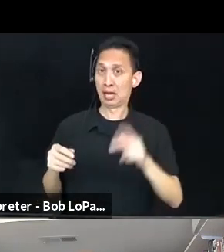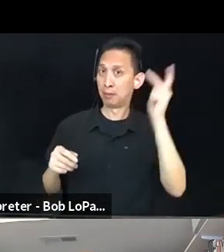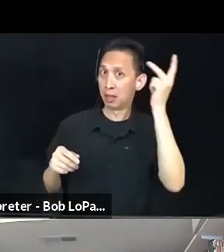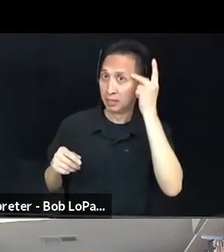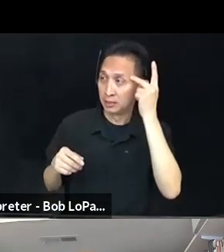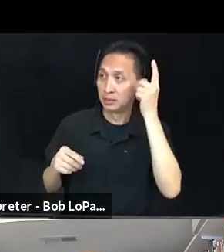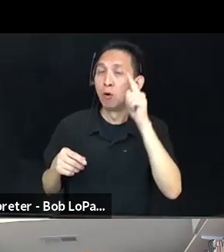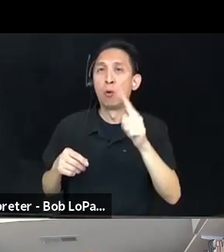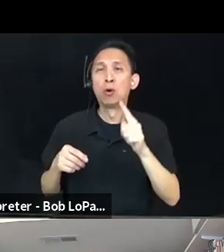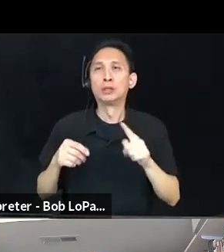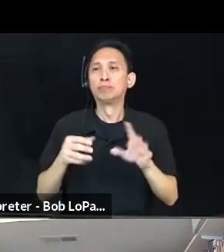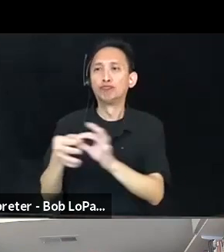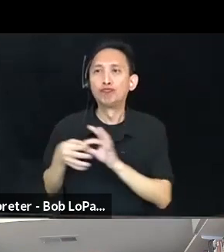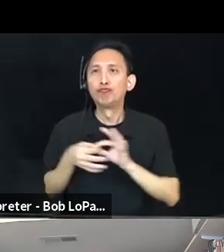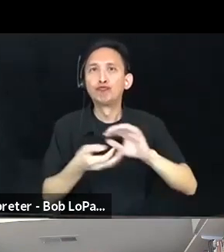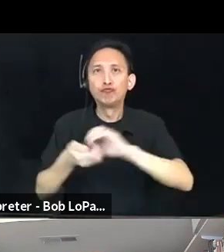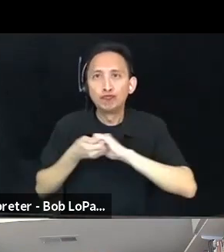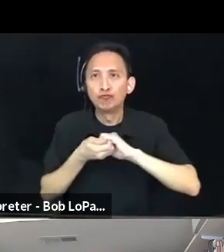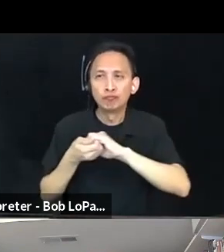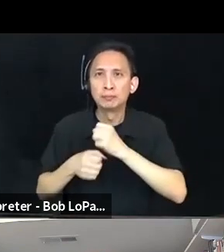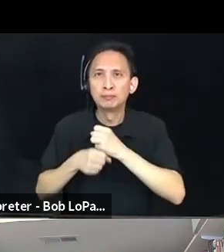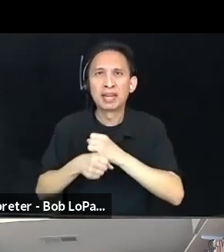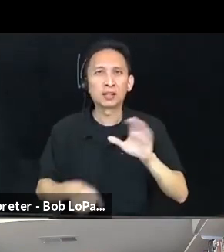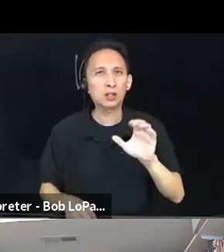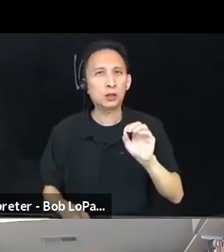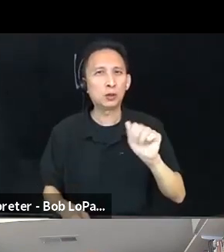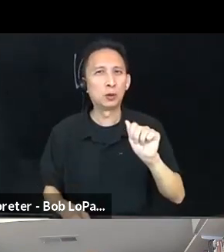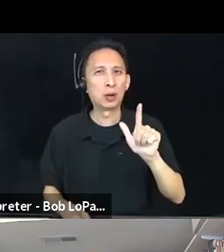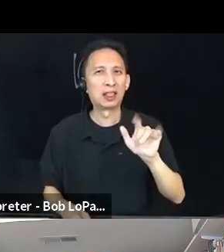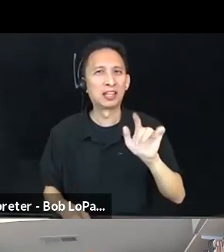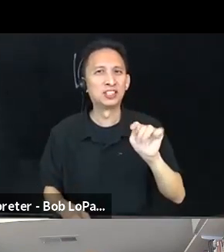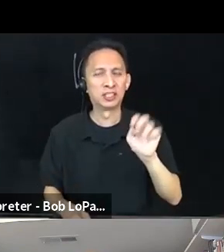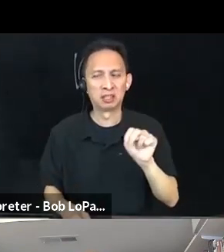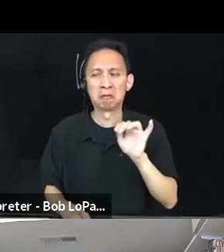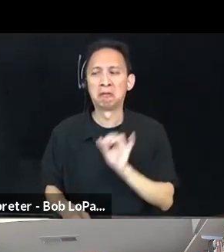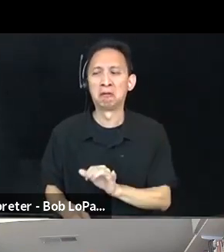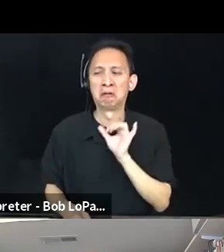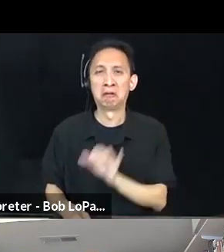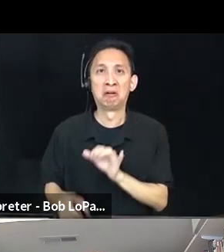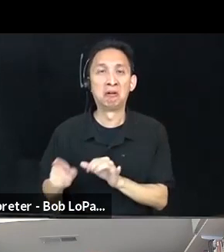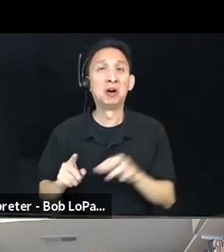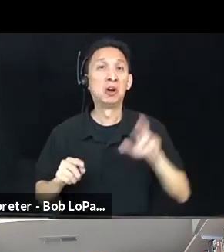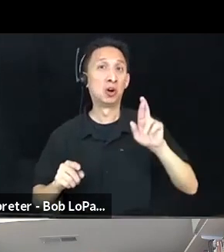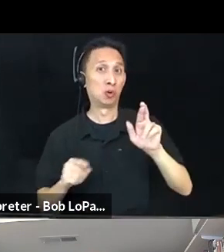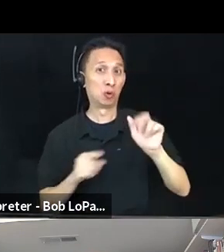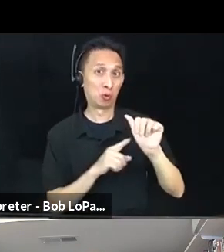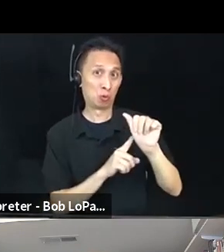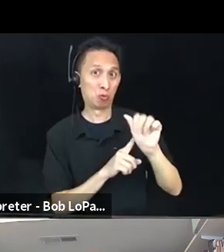coalition making, he shows us how race itself, and I think we'll get to this, gets gradually